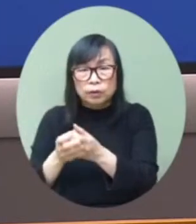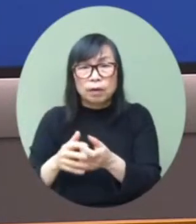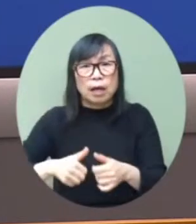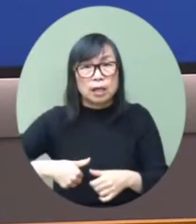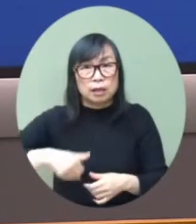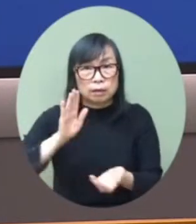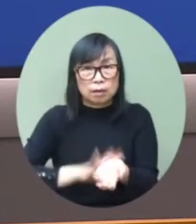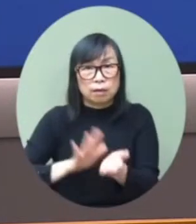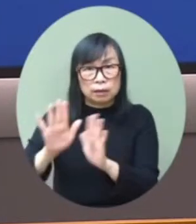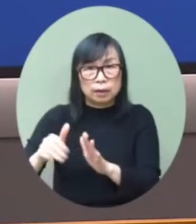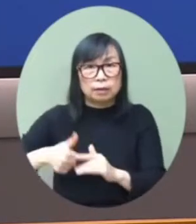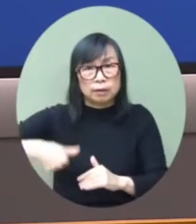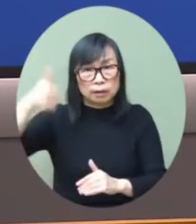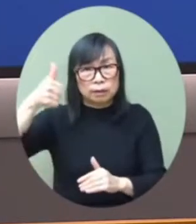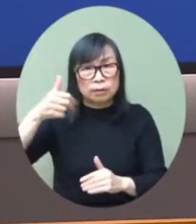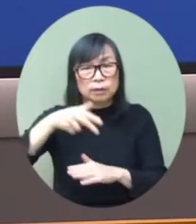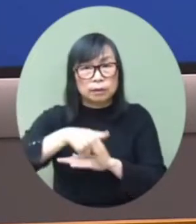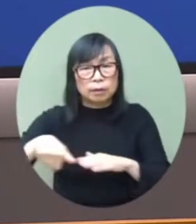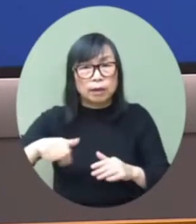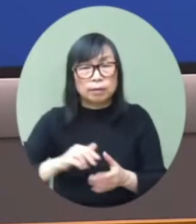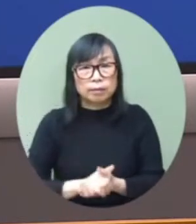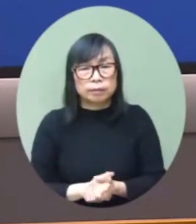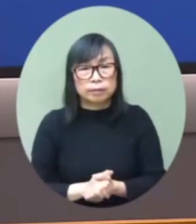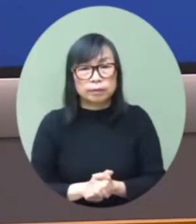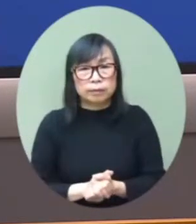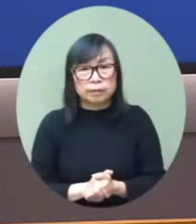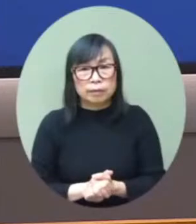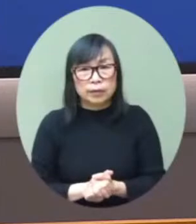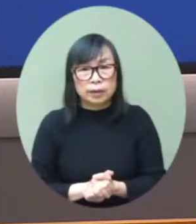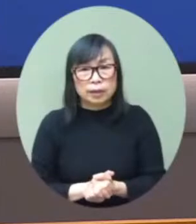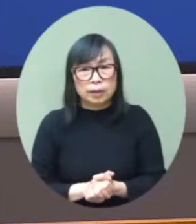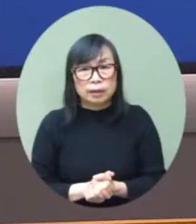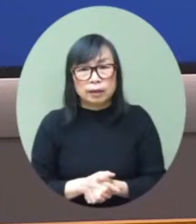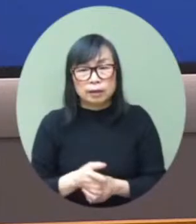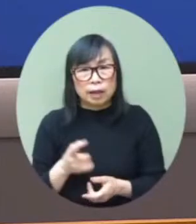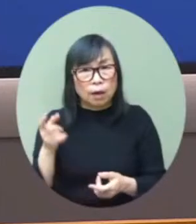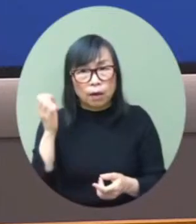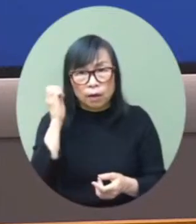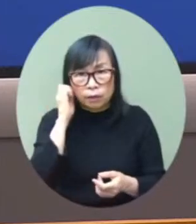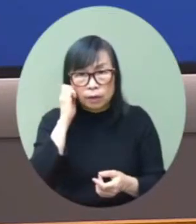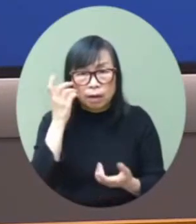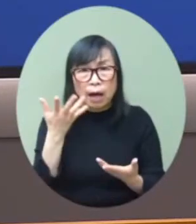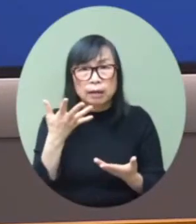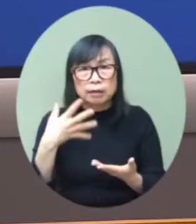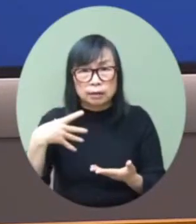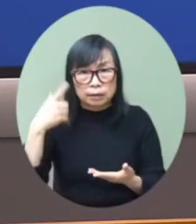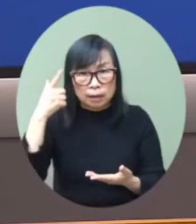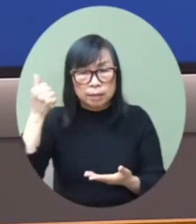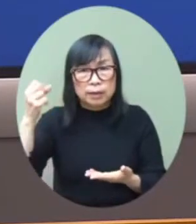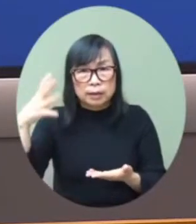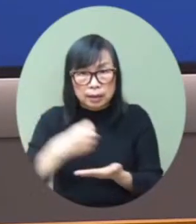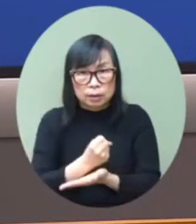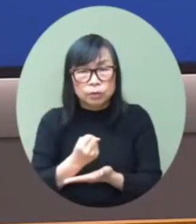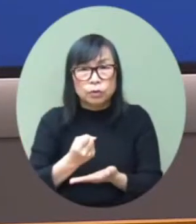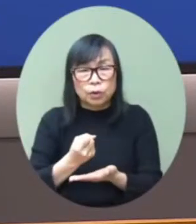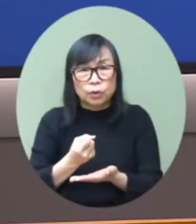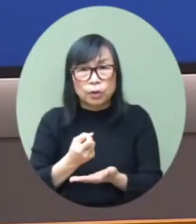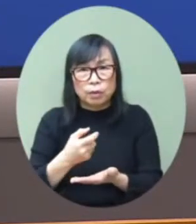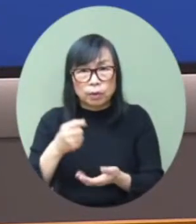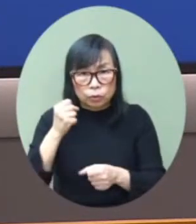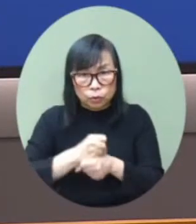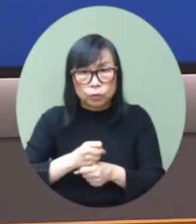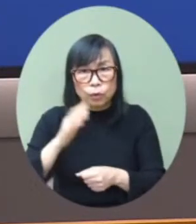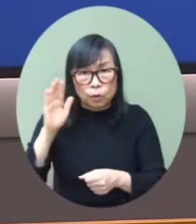overseas. That would what I call a successful anti-epidemic strategy. This is not easy. However, we should